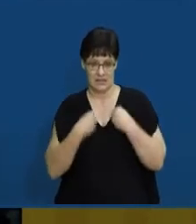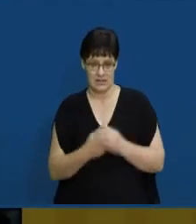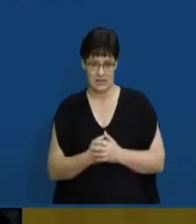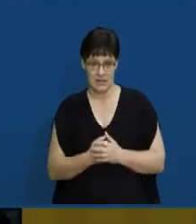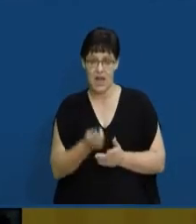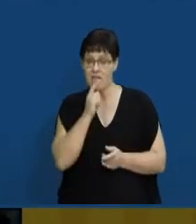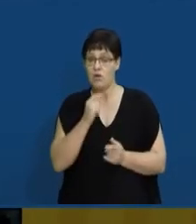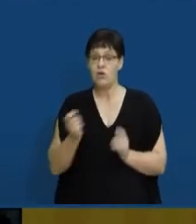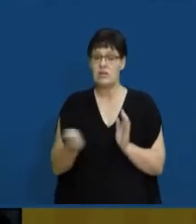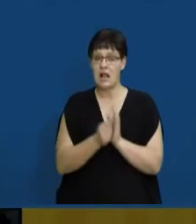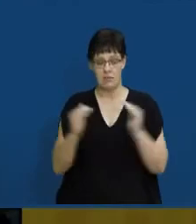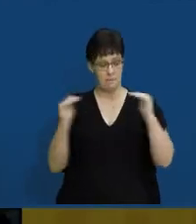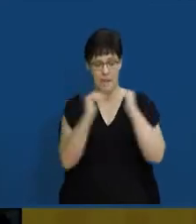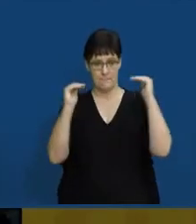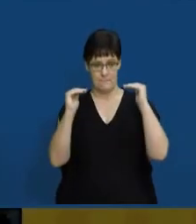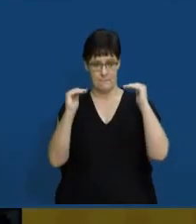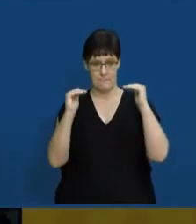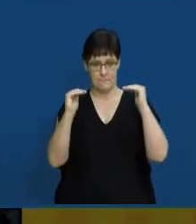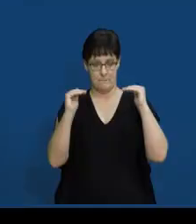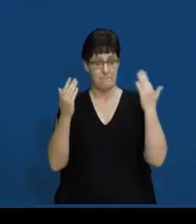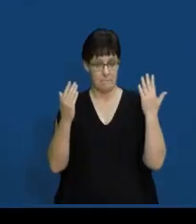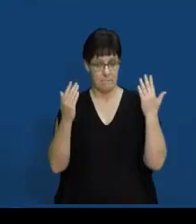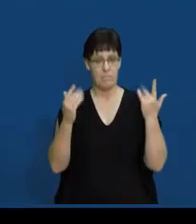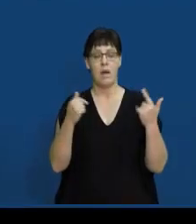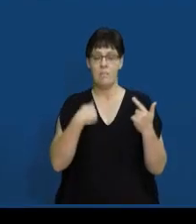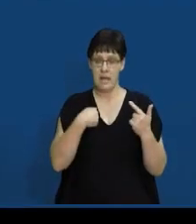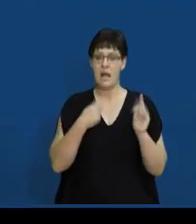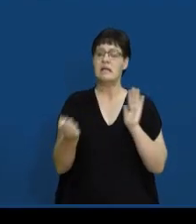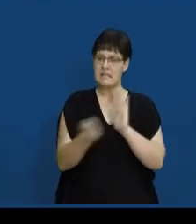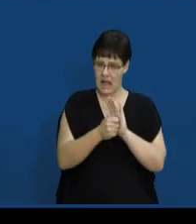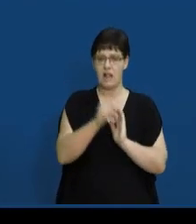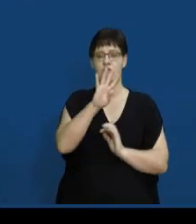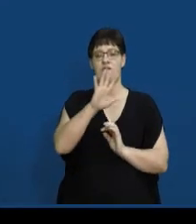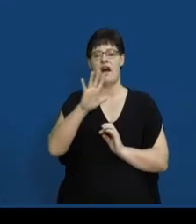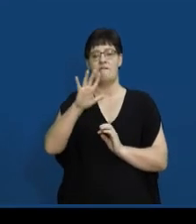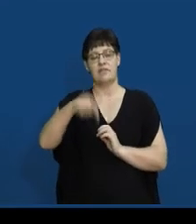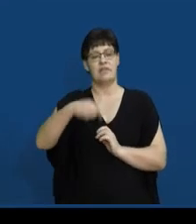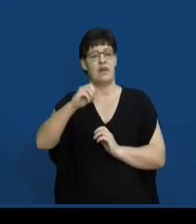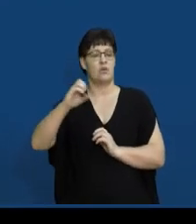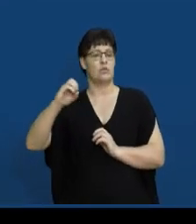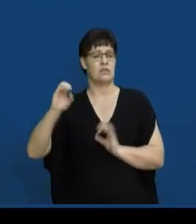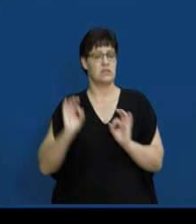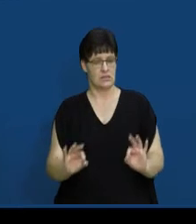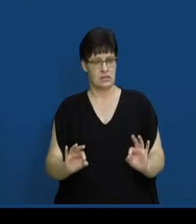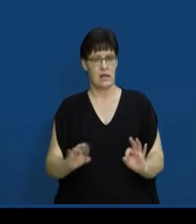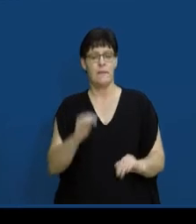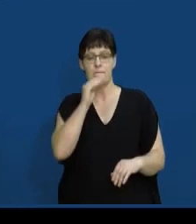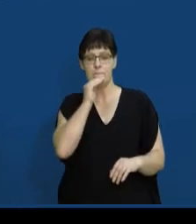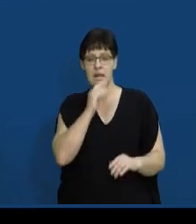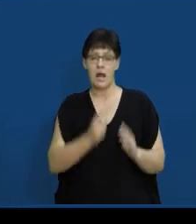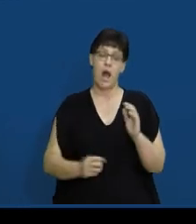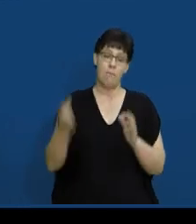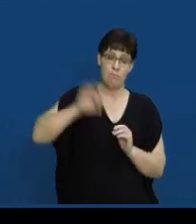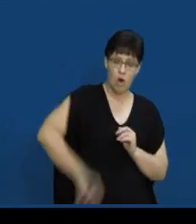if you sell at carrying value, for example, if you sold at 45,000, then you are neither making